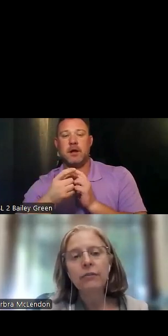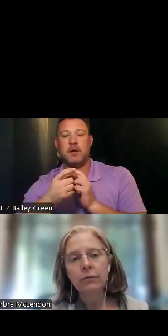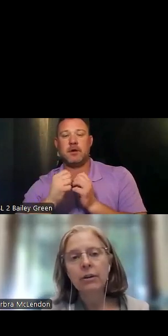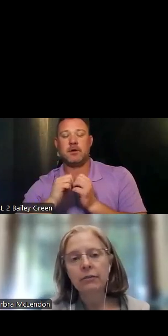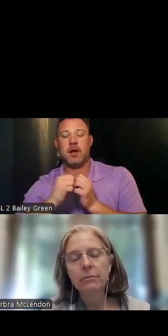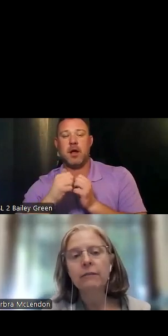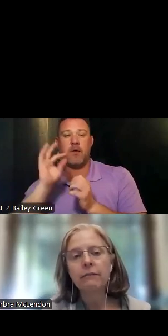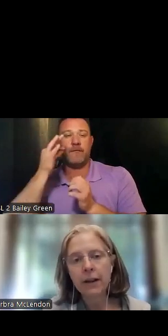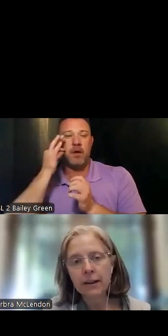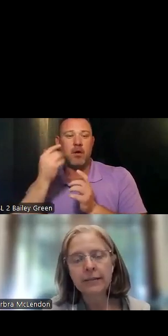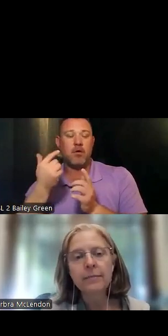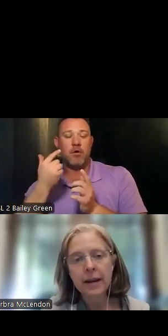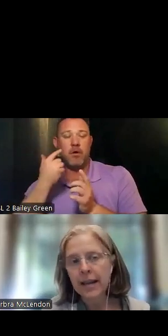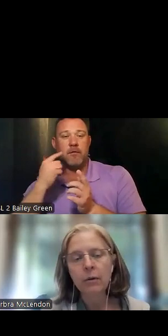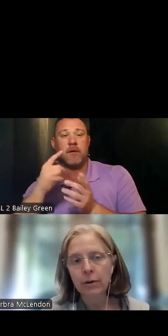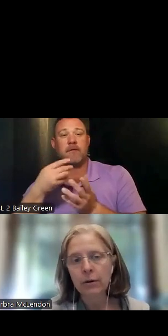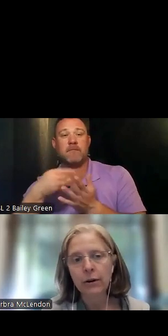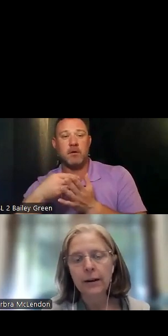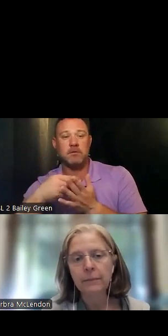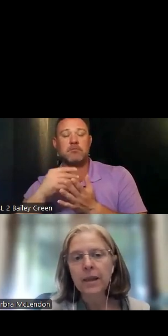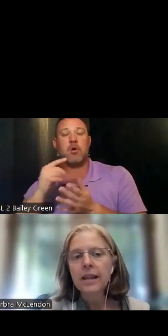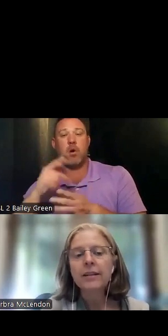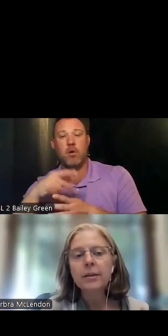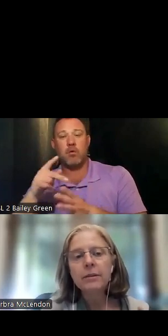how the federal government funds the Medi-Cal